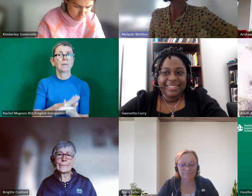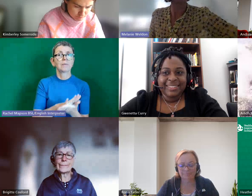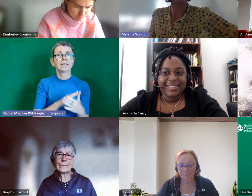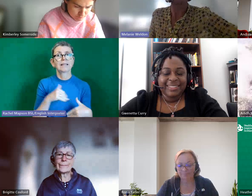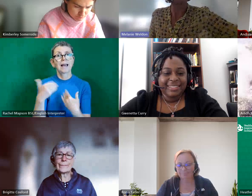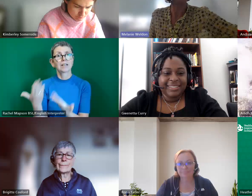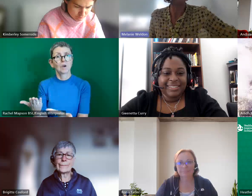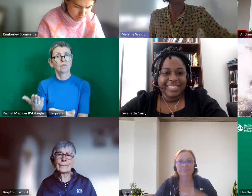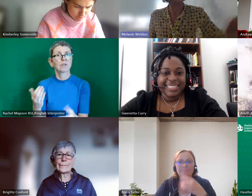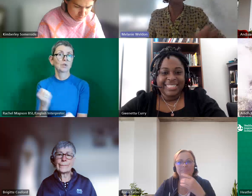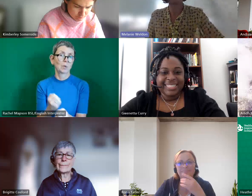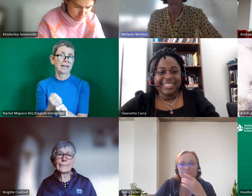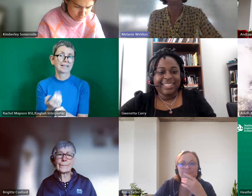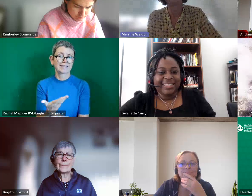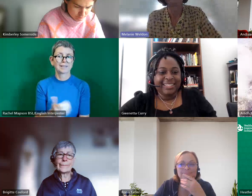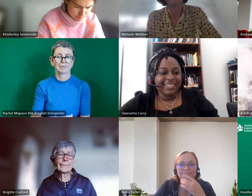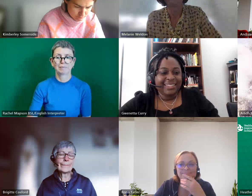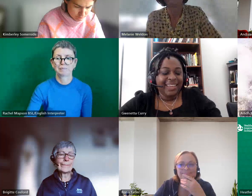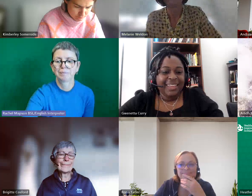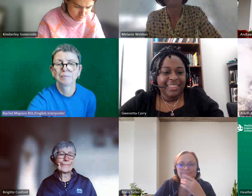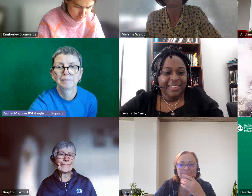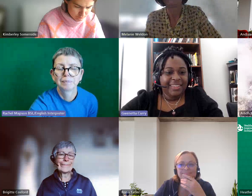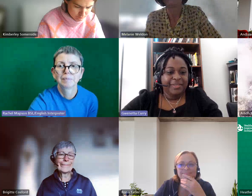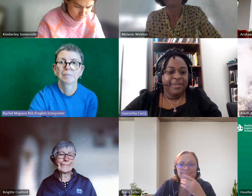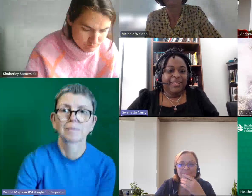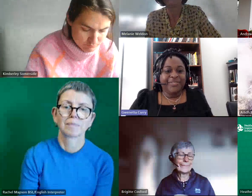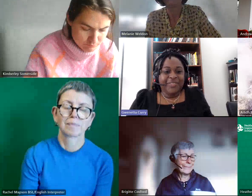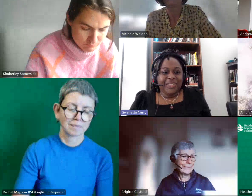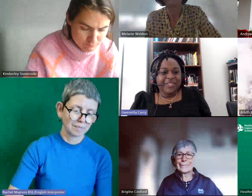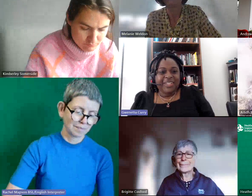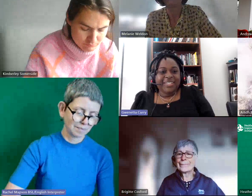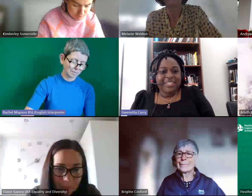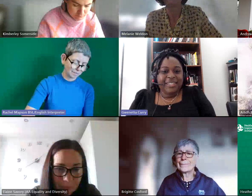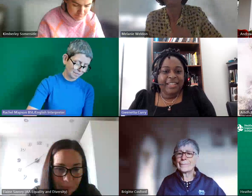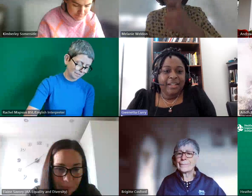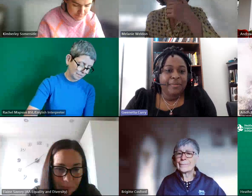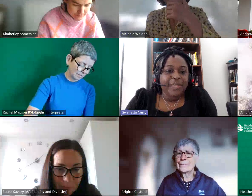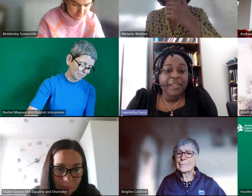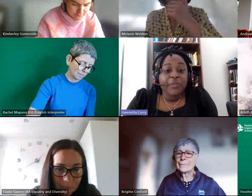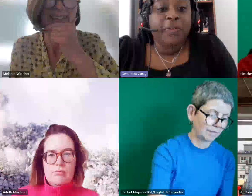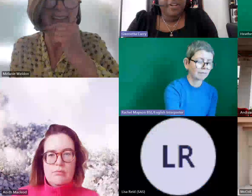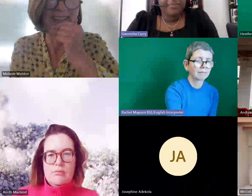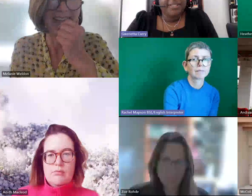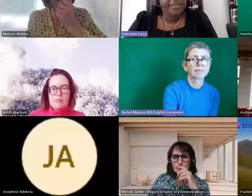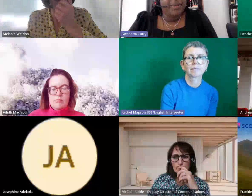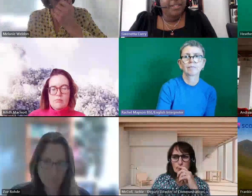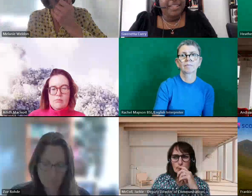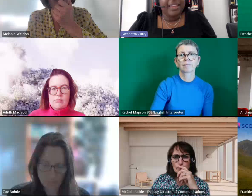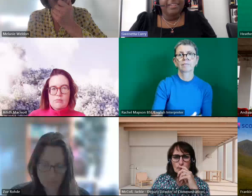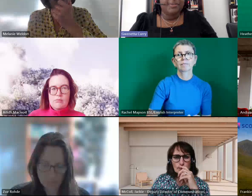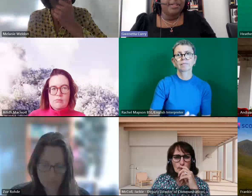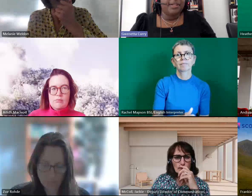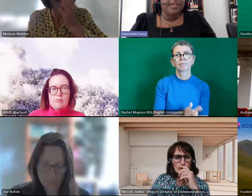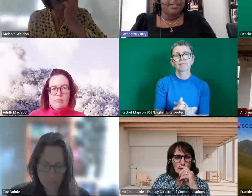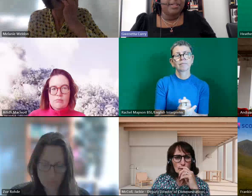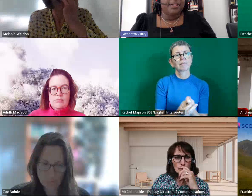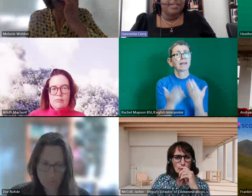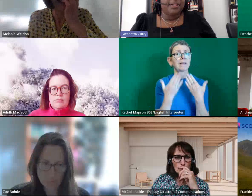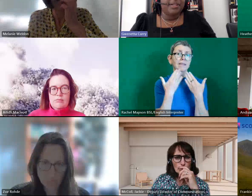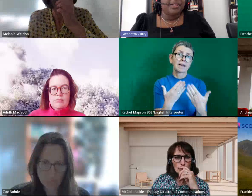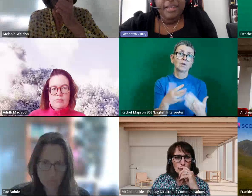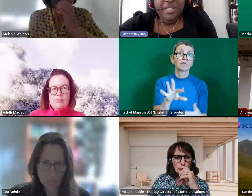to Gwyneth. Thanks, Gwyneth. Thank you, Melanie, for the introduction, and thank you for inviting me to speak today, and as well as